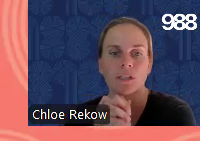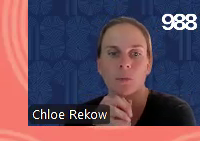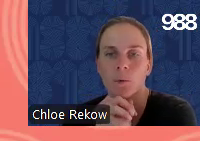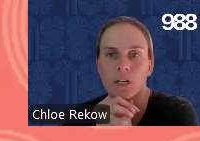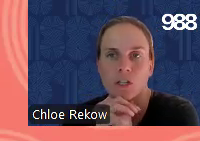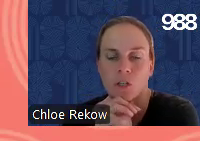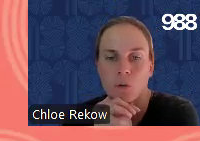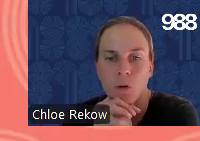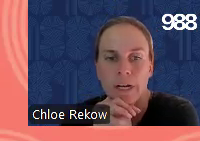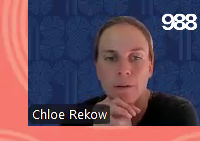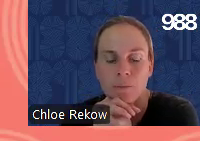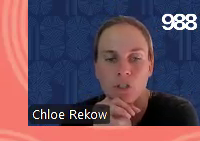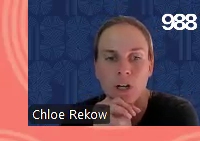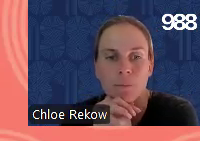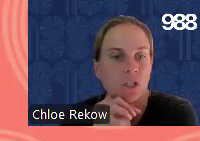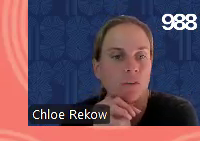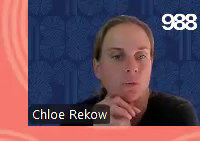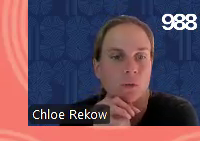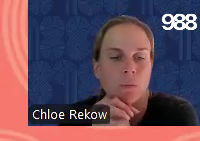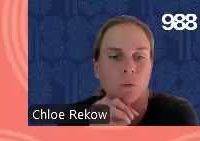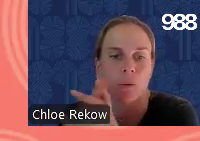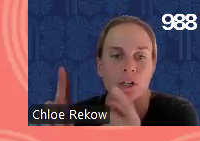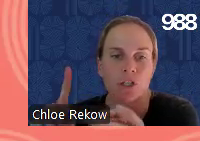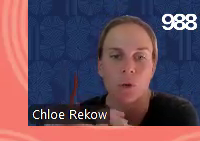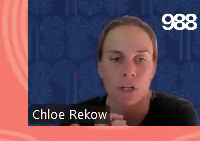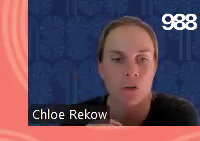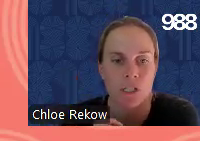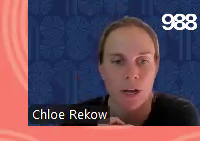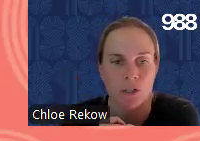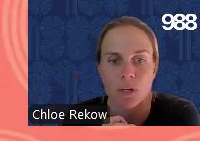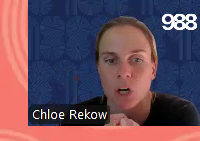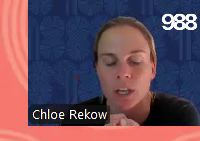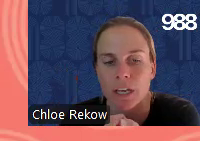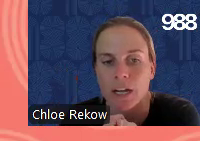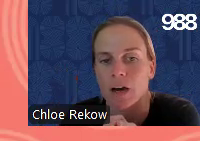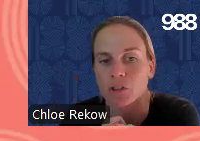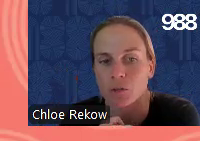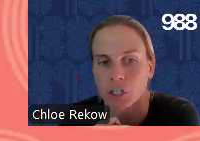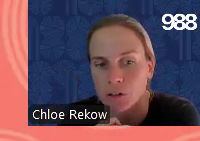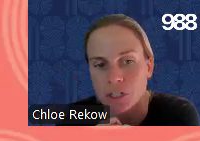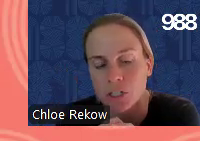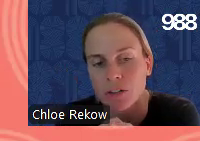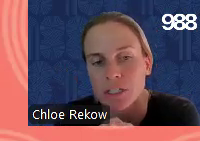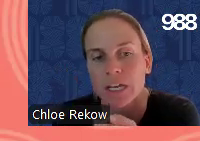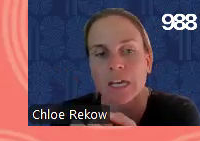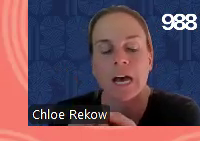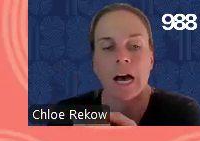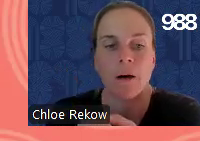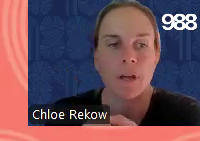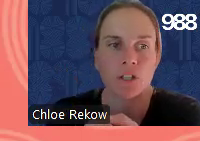not words that we wanted to describe the service. Was people really wanted to know what to expect when calling and how to reach out to the